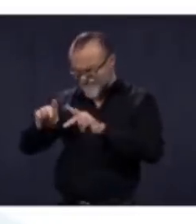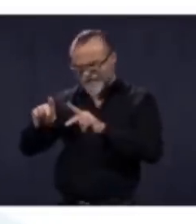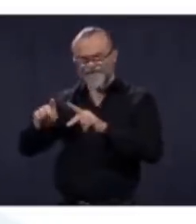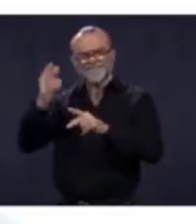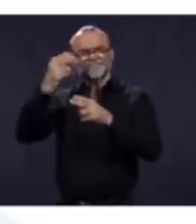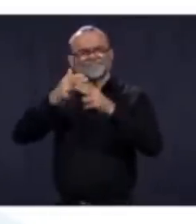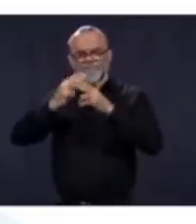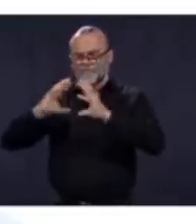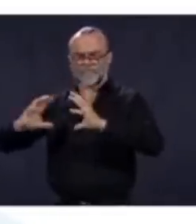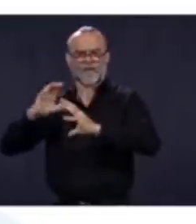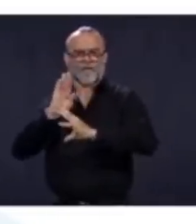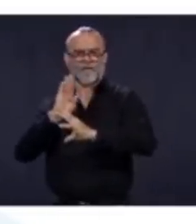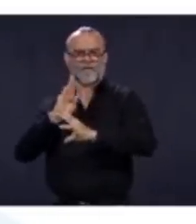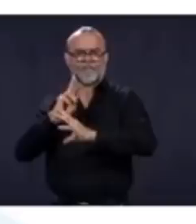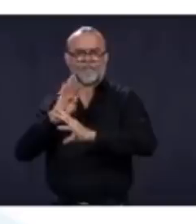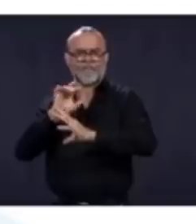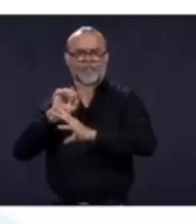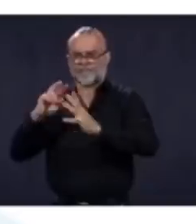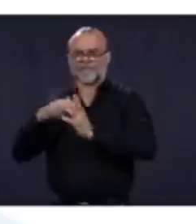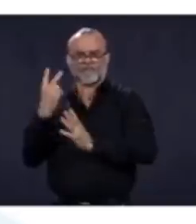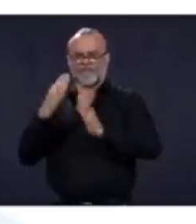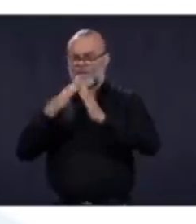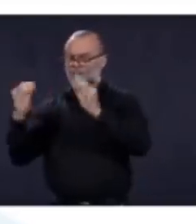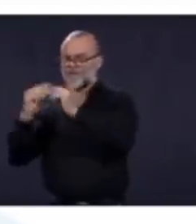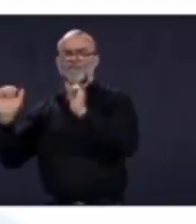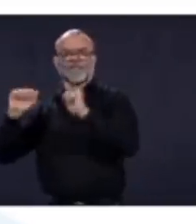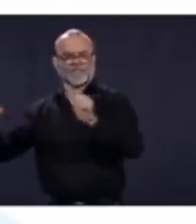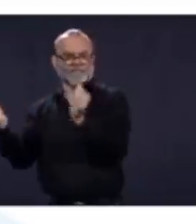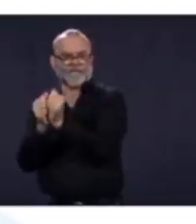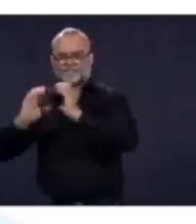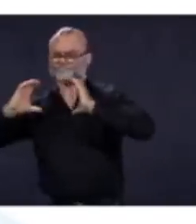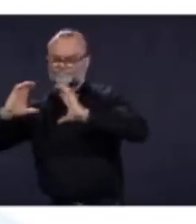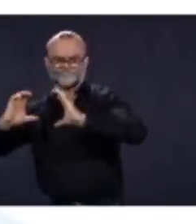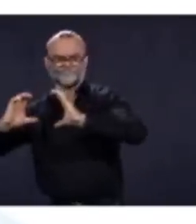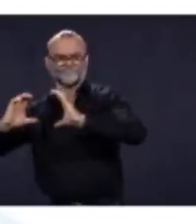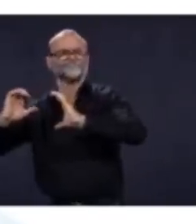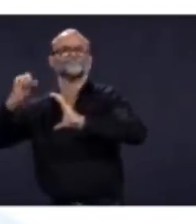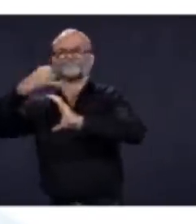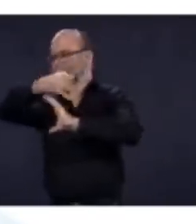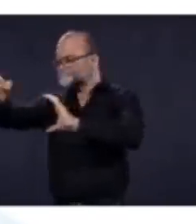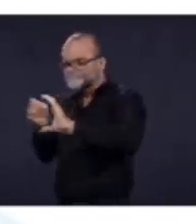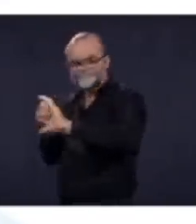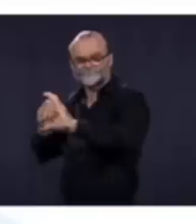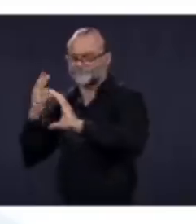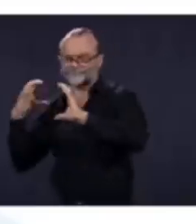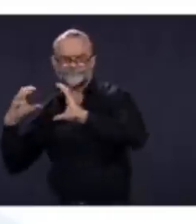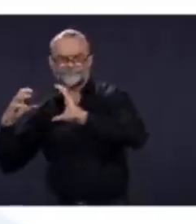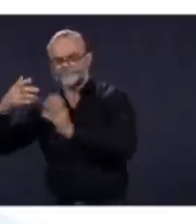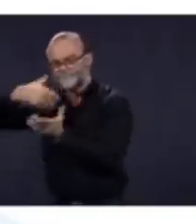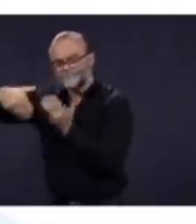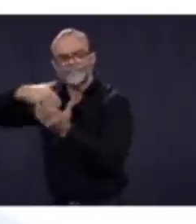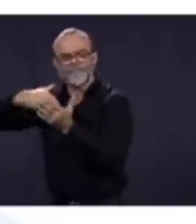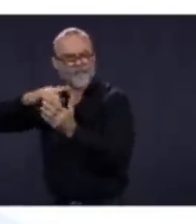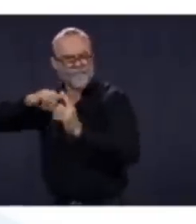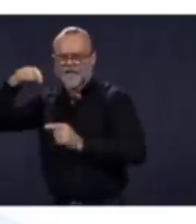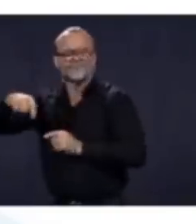bubble, 2 households that can be together, exclusive, but then they don't have to be 2